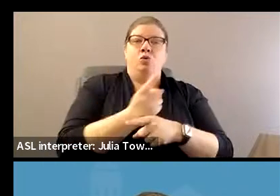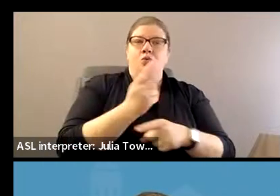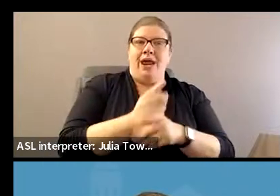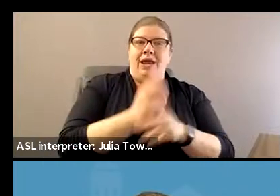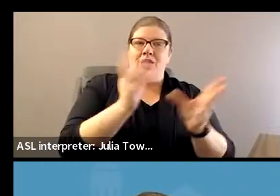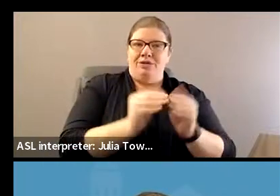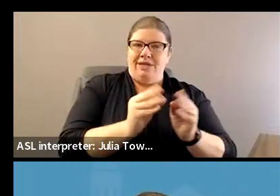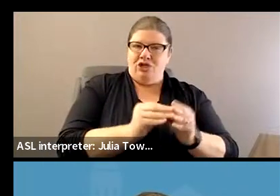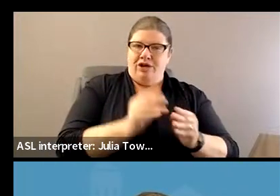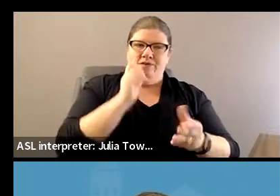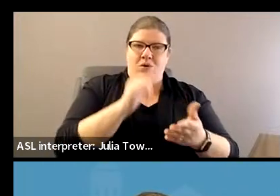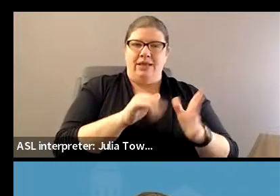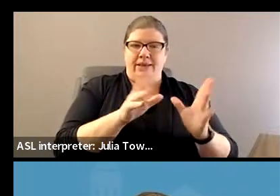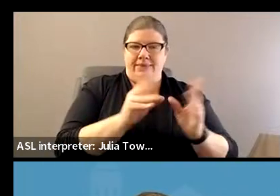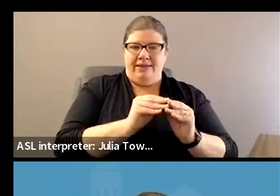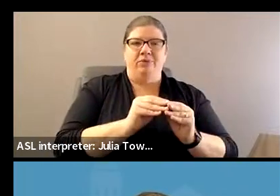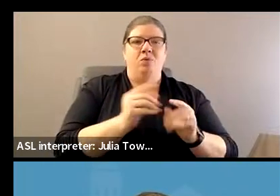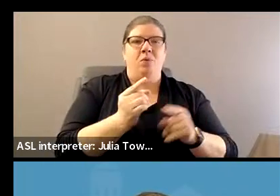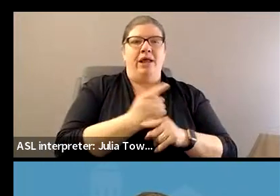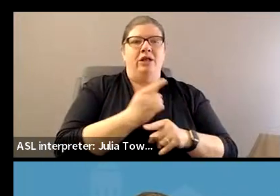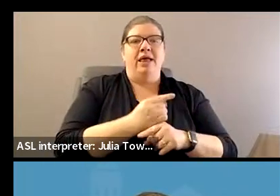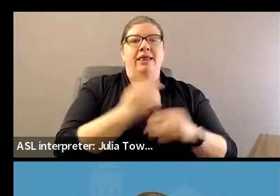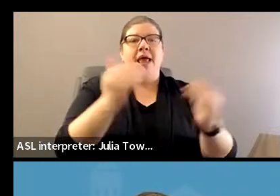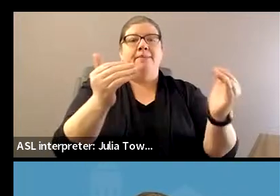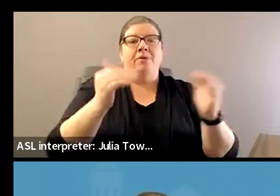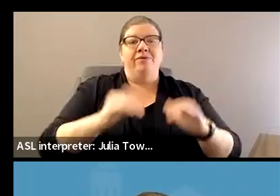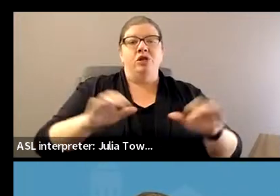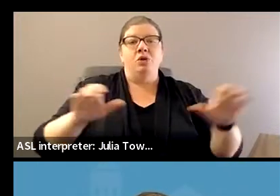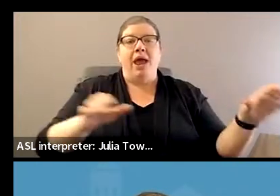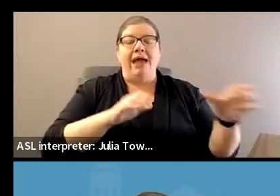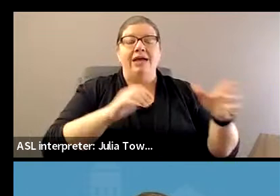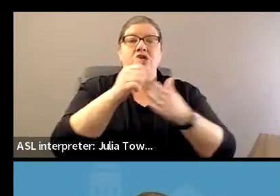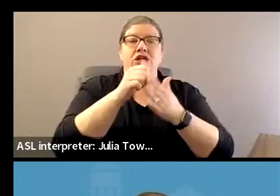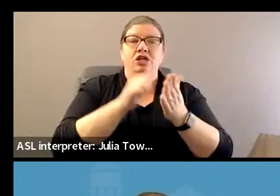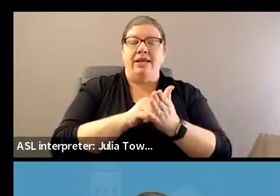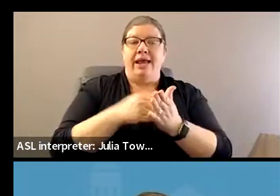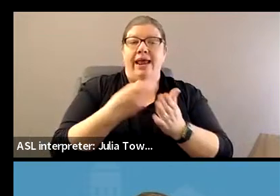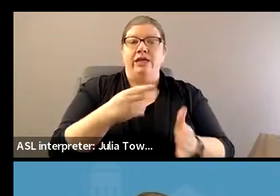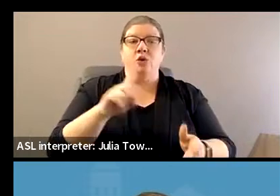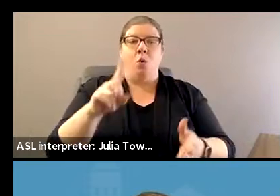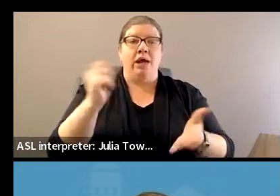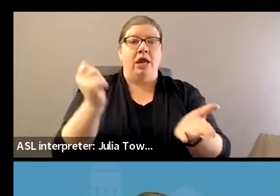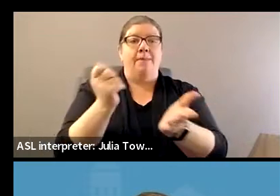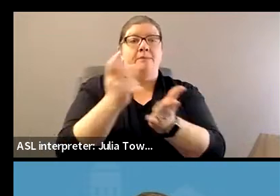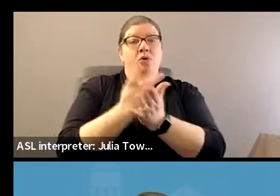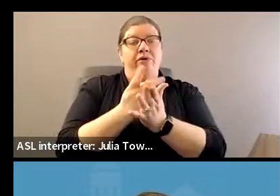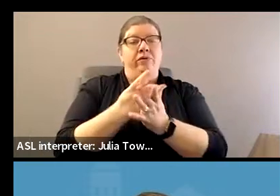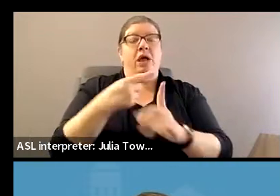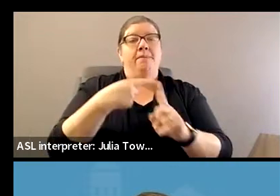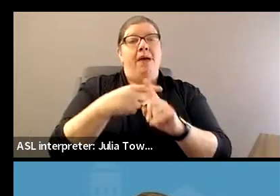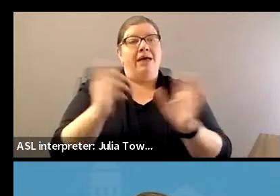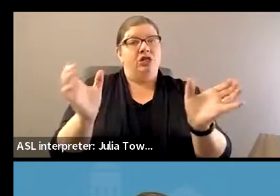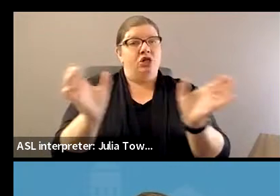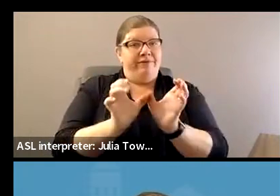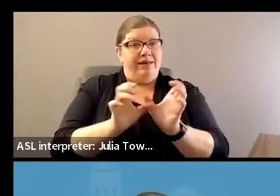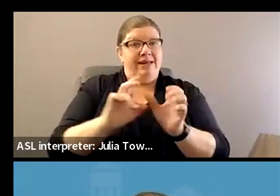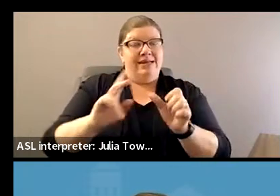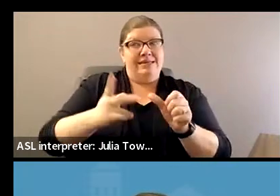agenda. So that moves us to the action agenda, H1, approval of positive certification of second